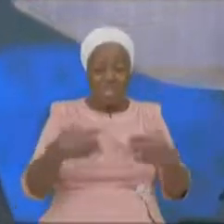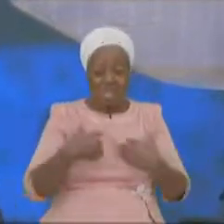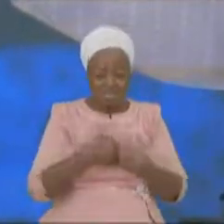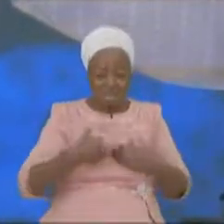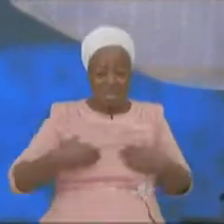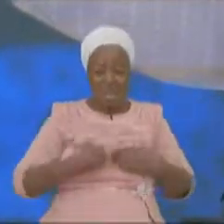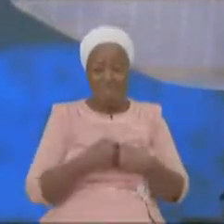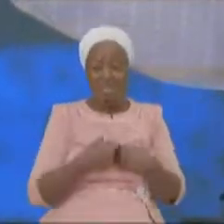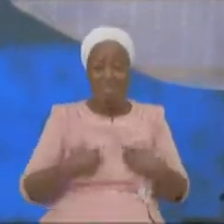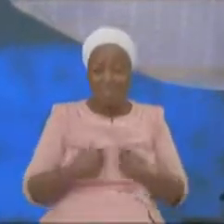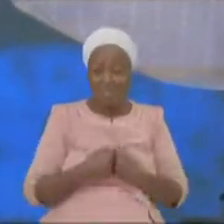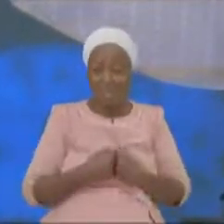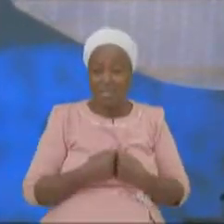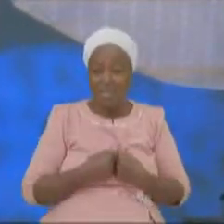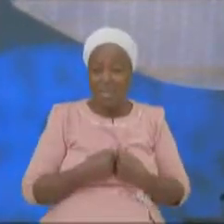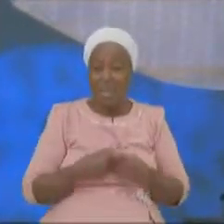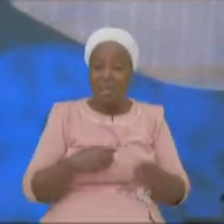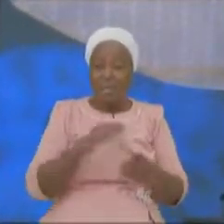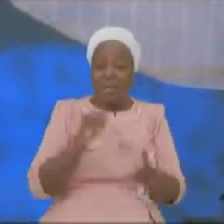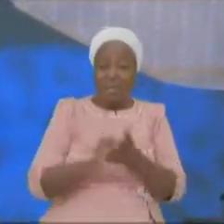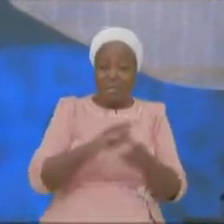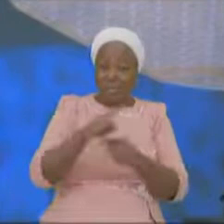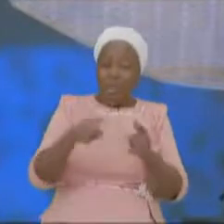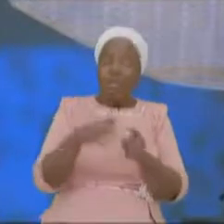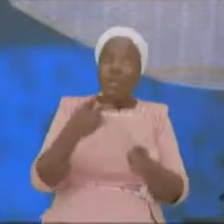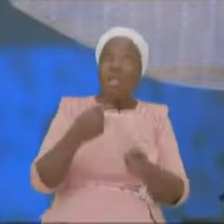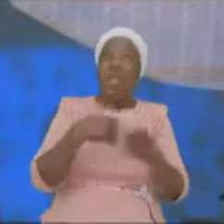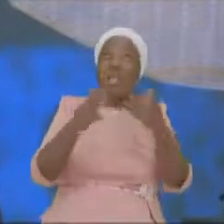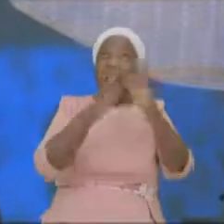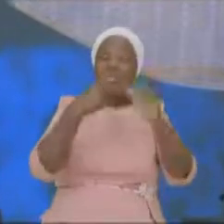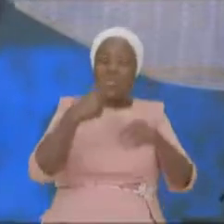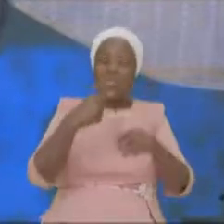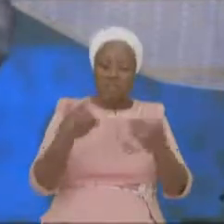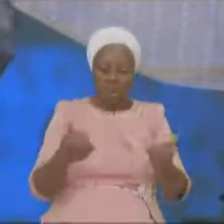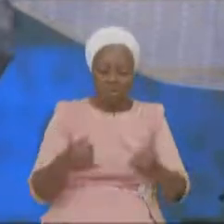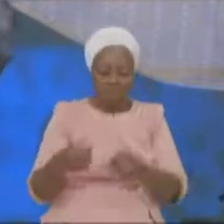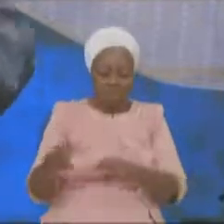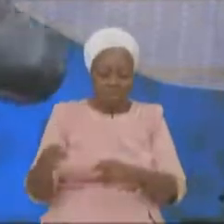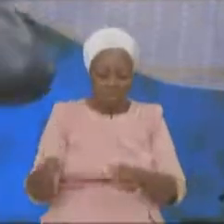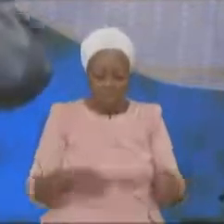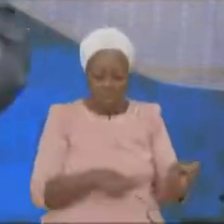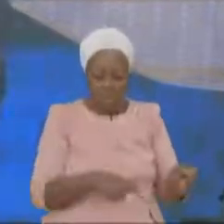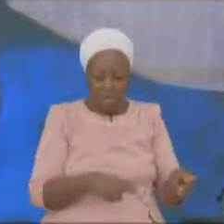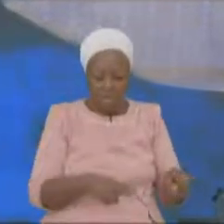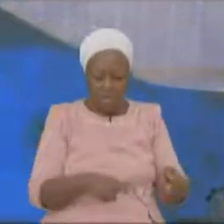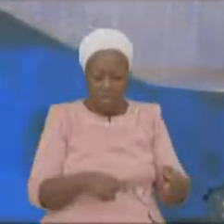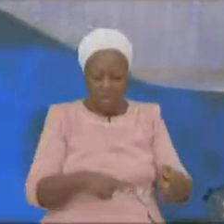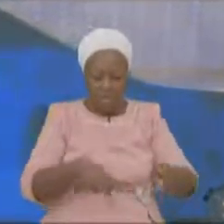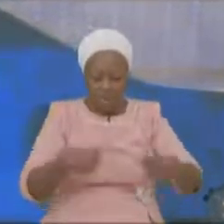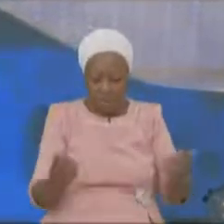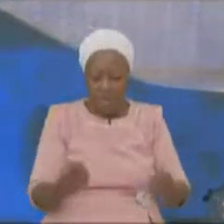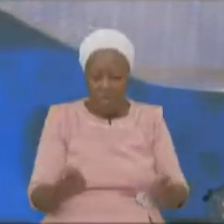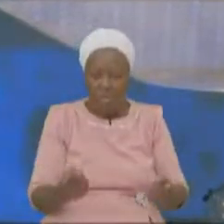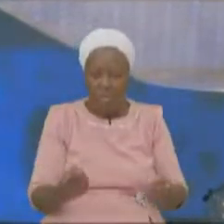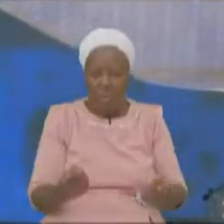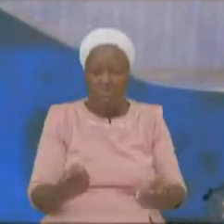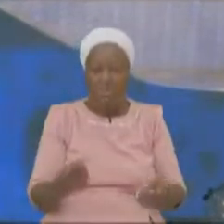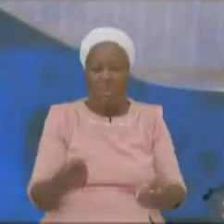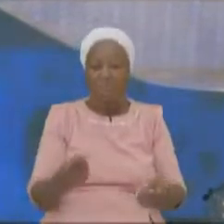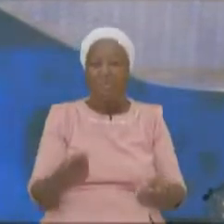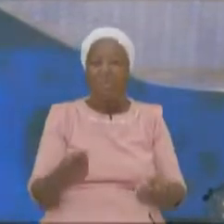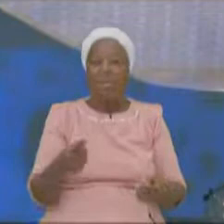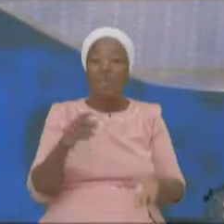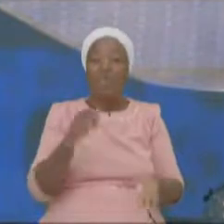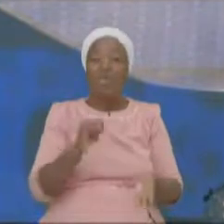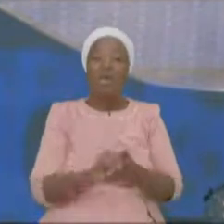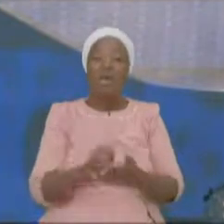the heaven says on your set, mark, go, the monster will pull